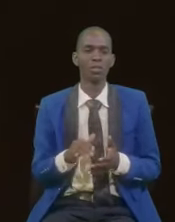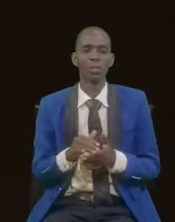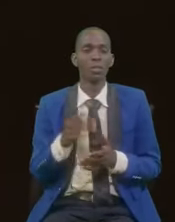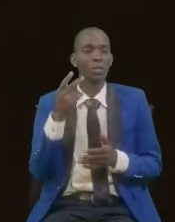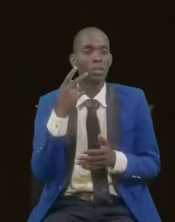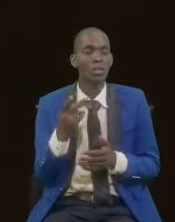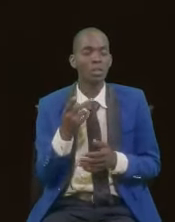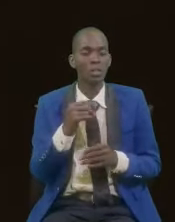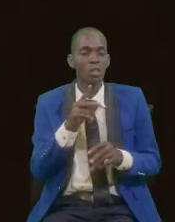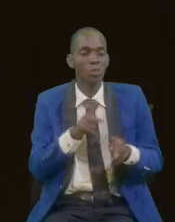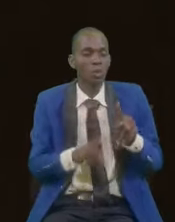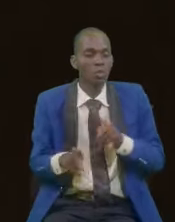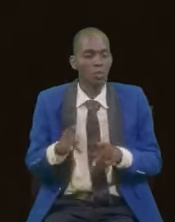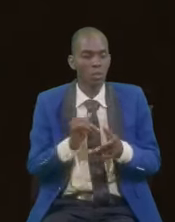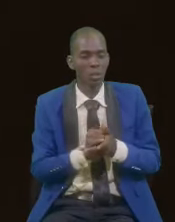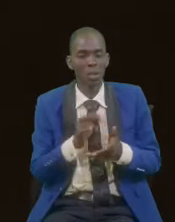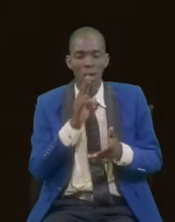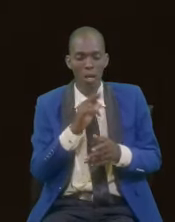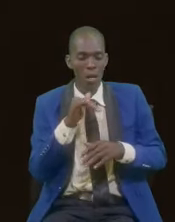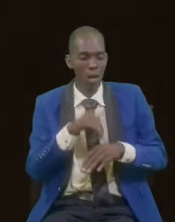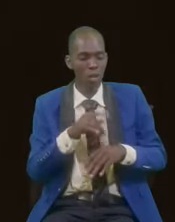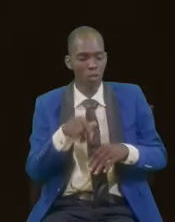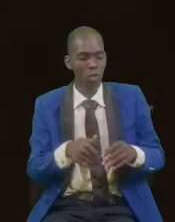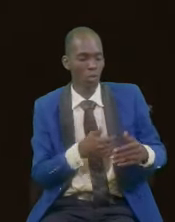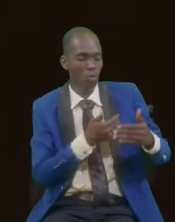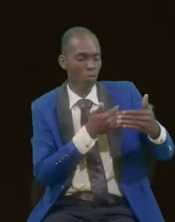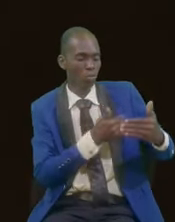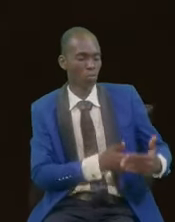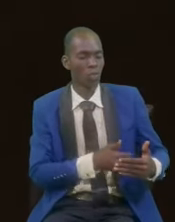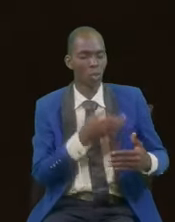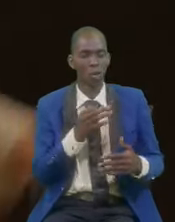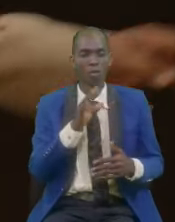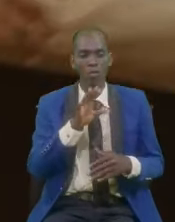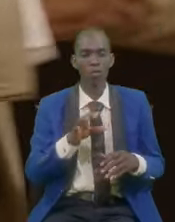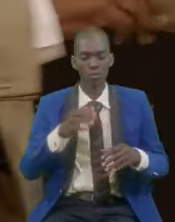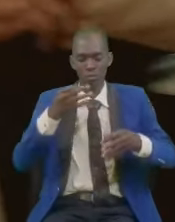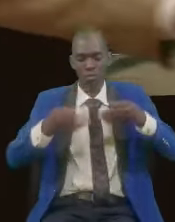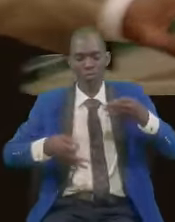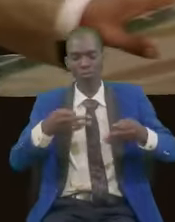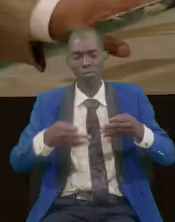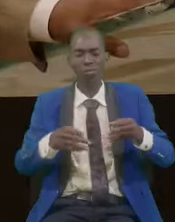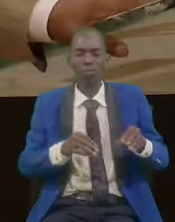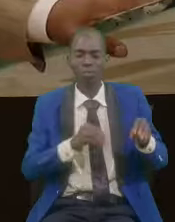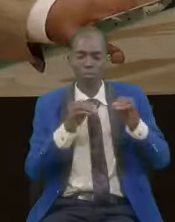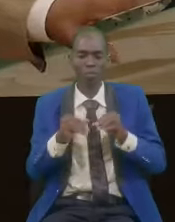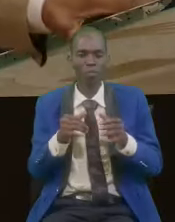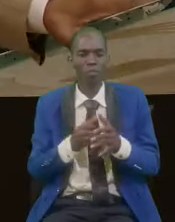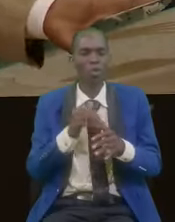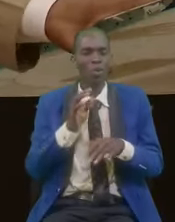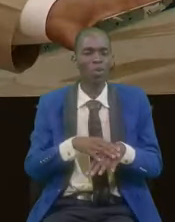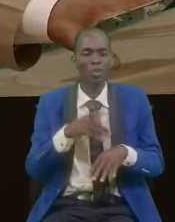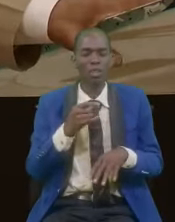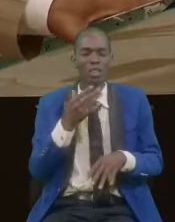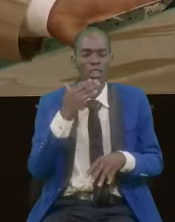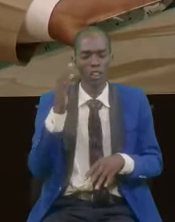people on the receiving end of your action, they judge it to be evil. abstain